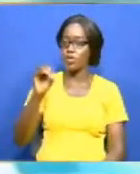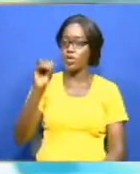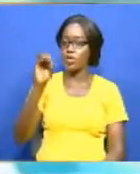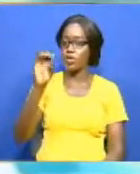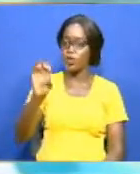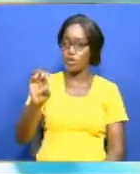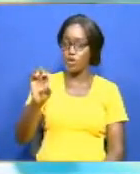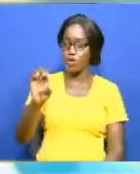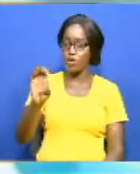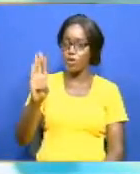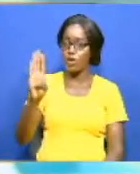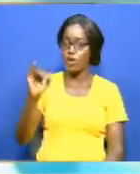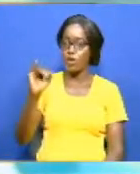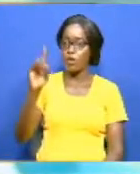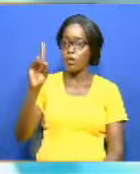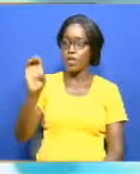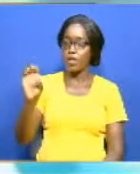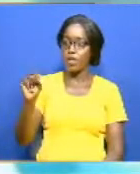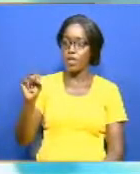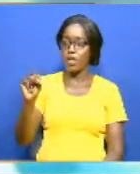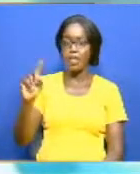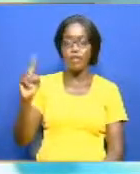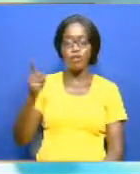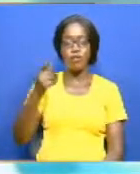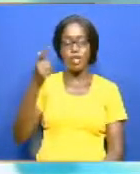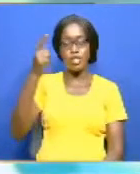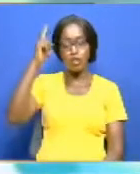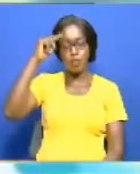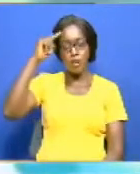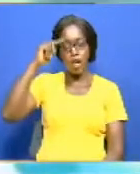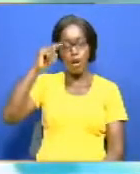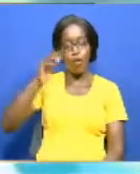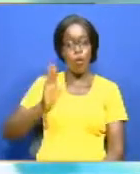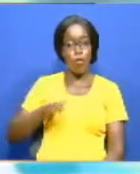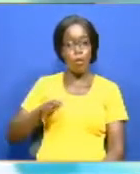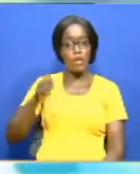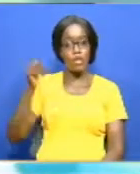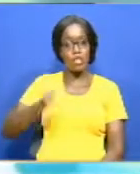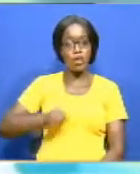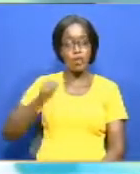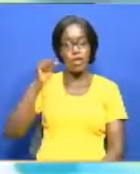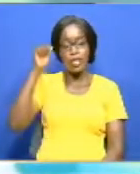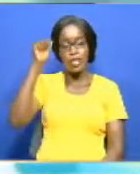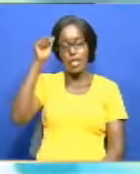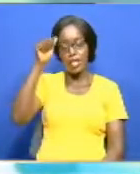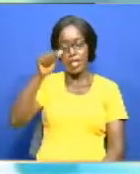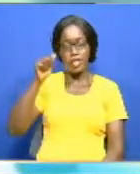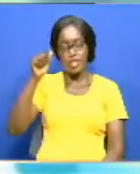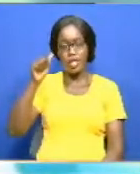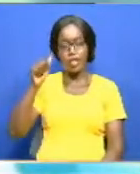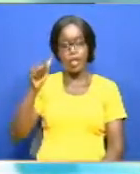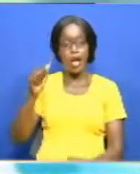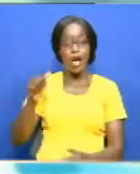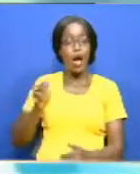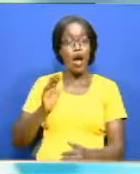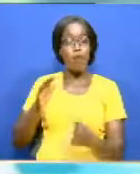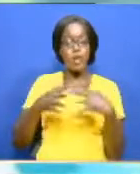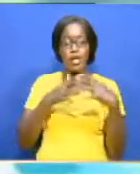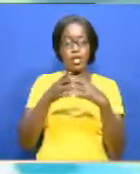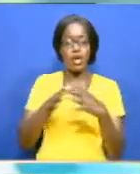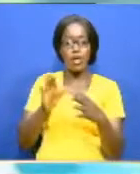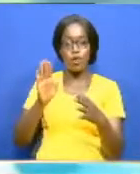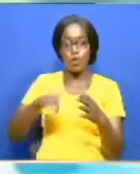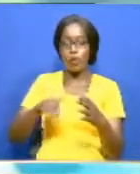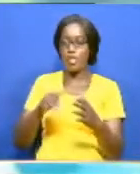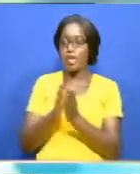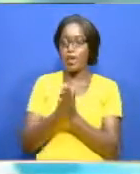be his running mate, the first black woman and South Asian American in the role. Once a rival for the top job, the